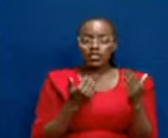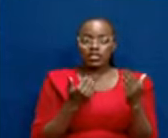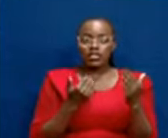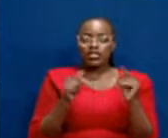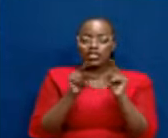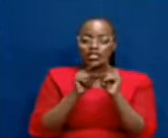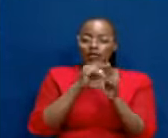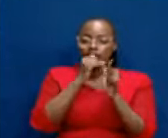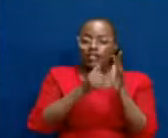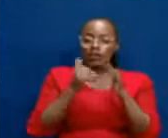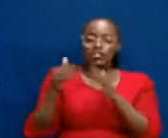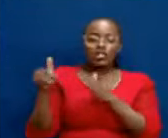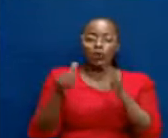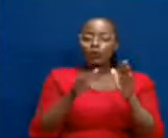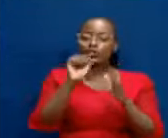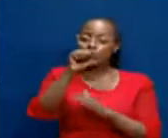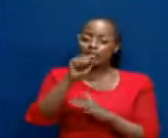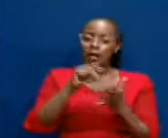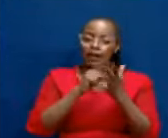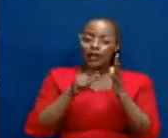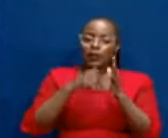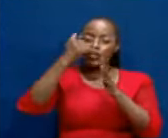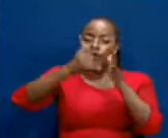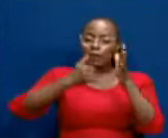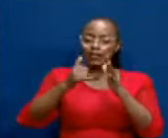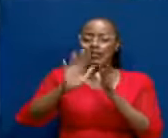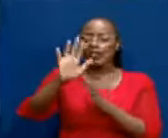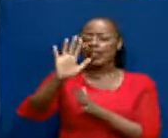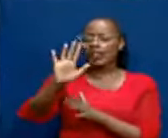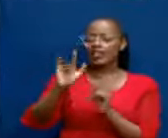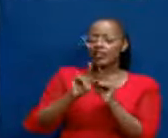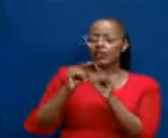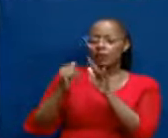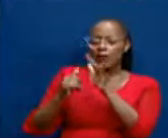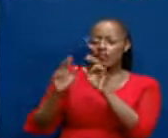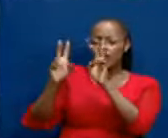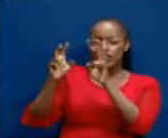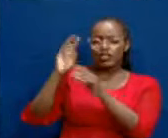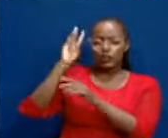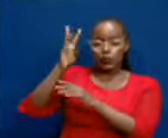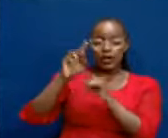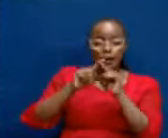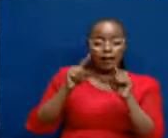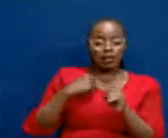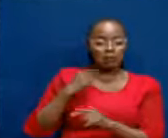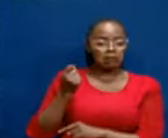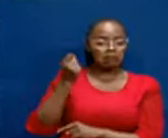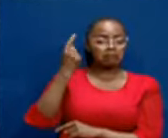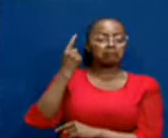is like a manufacturing opportunity. Okay. Yeah, so yeah, you don't manufacture. You will proceed to the manufacturing part. I understand that